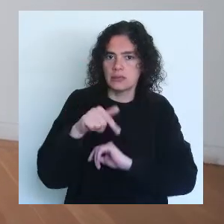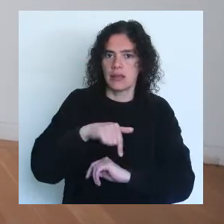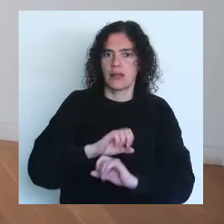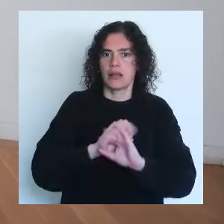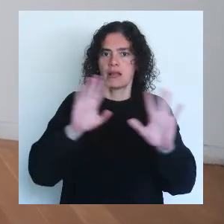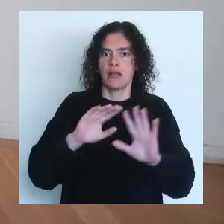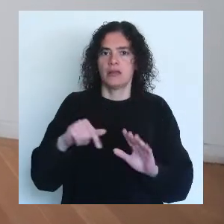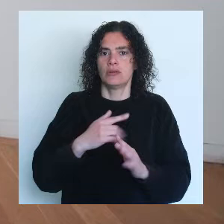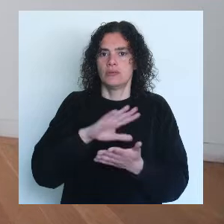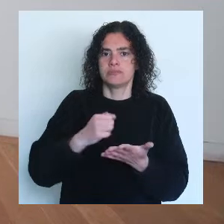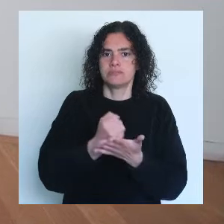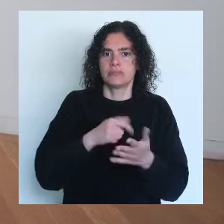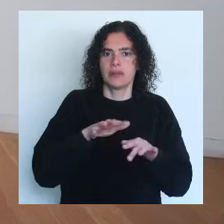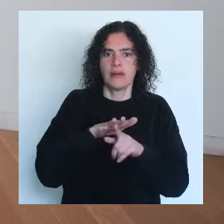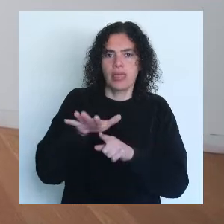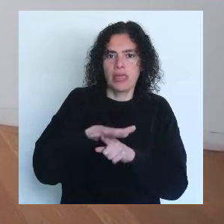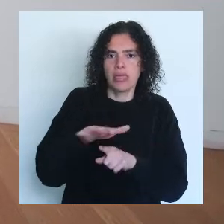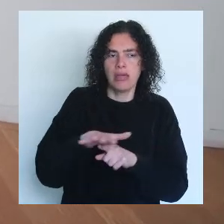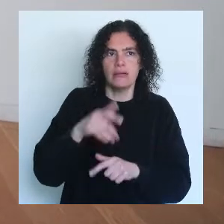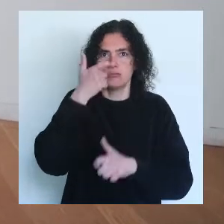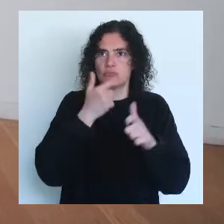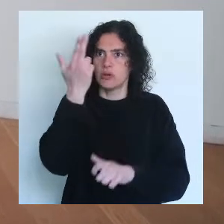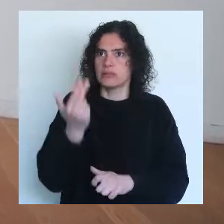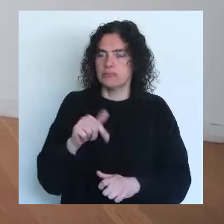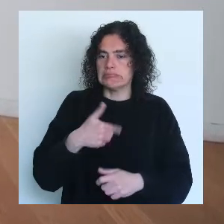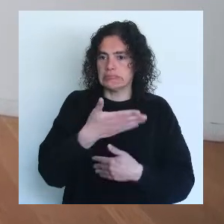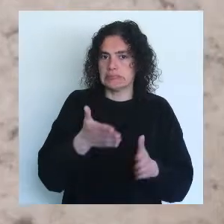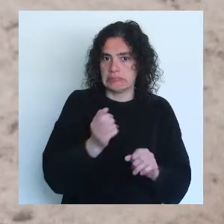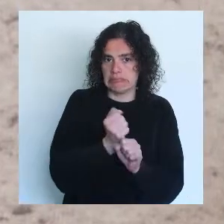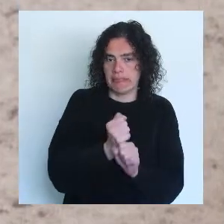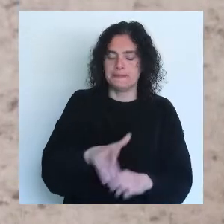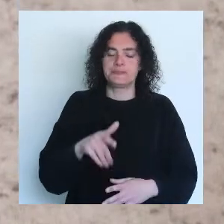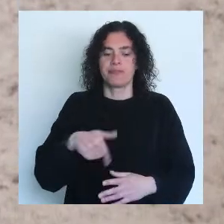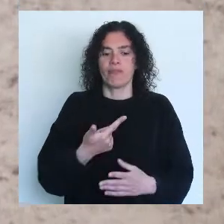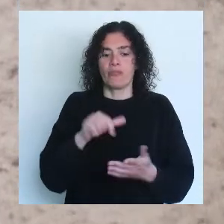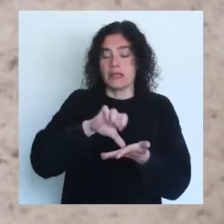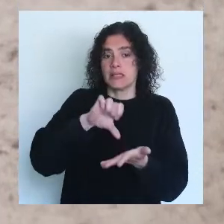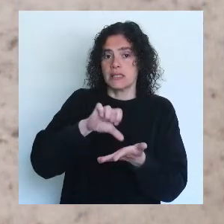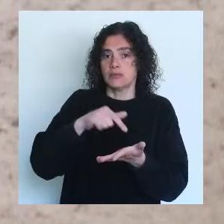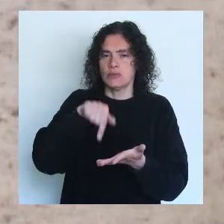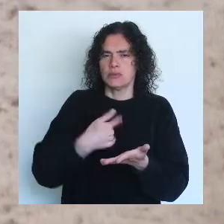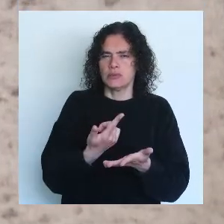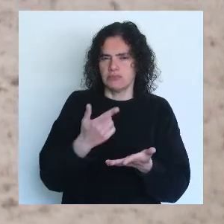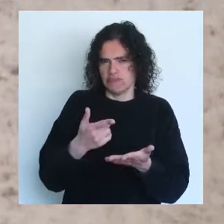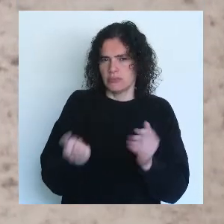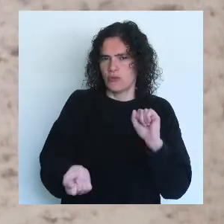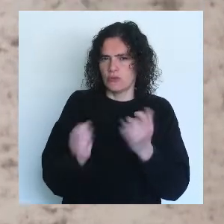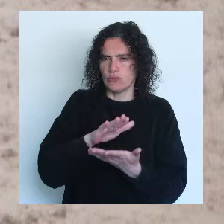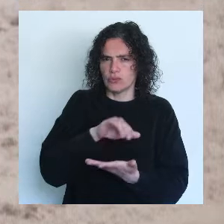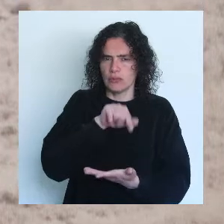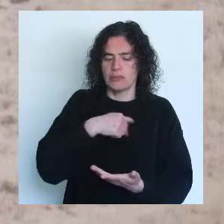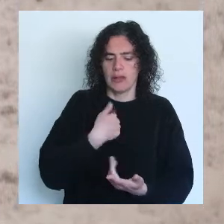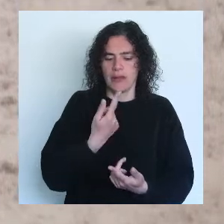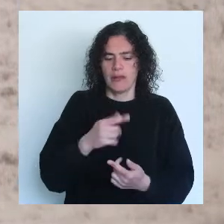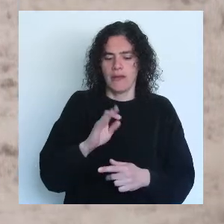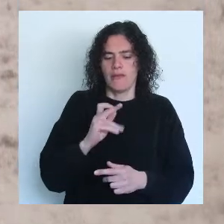nature, is of course totally contagious to the artist studio. And one of the center of this aesthetic